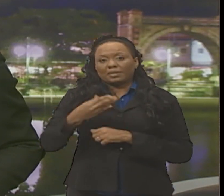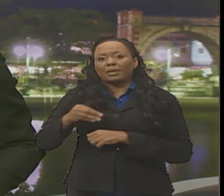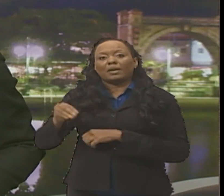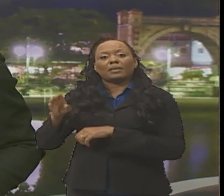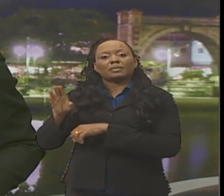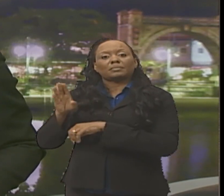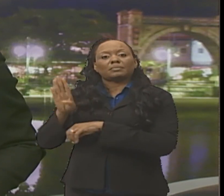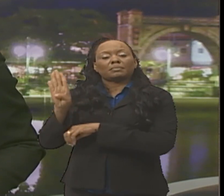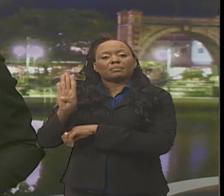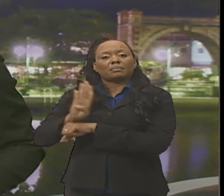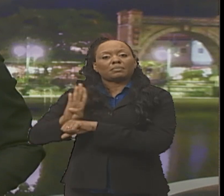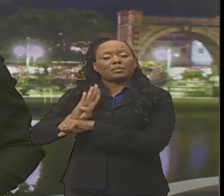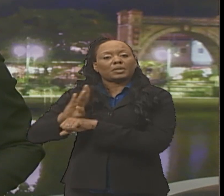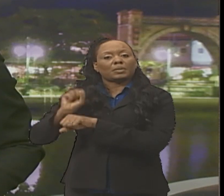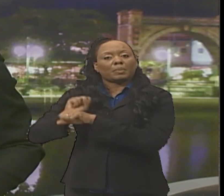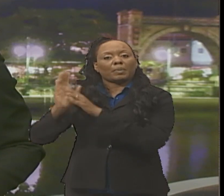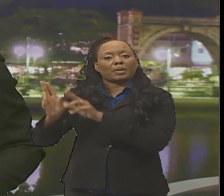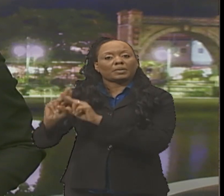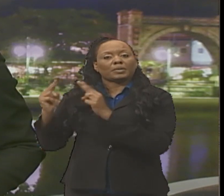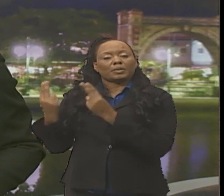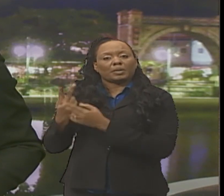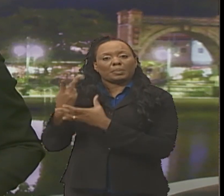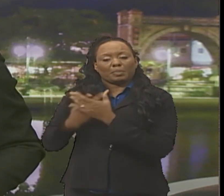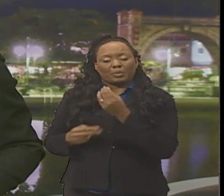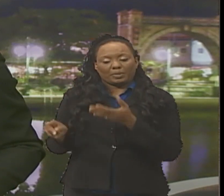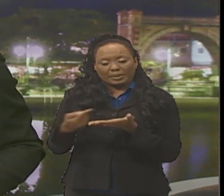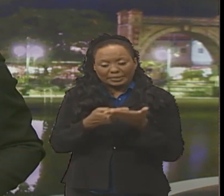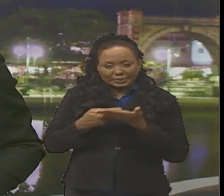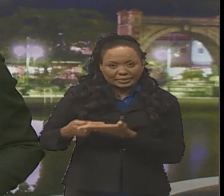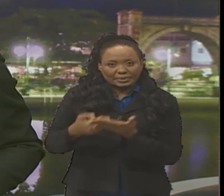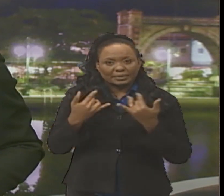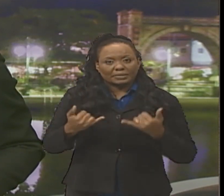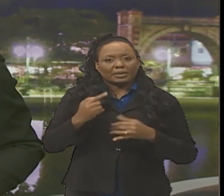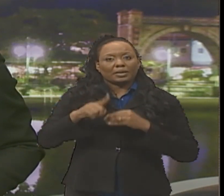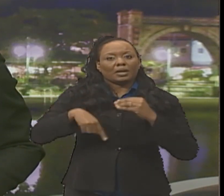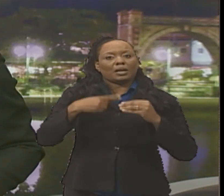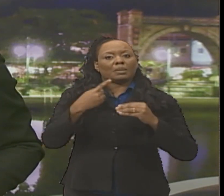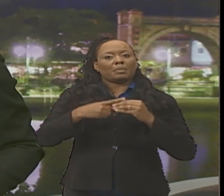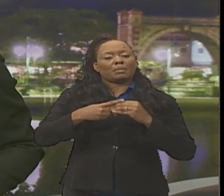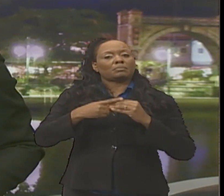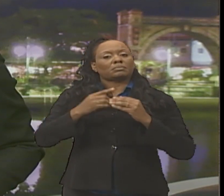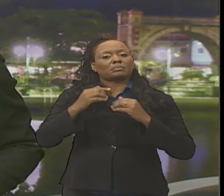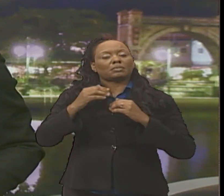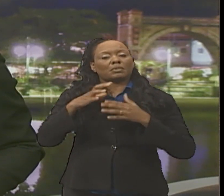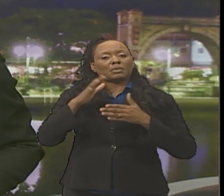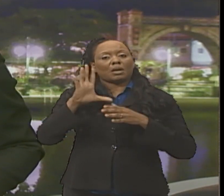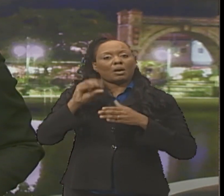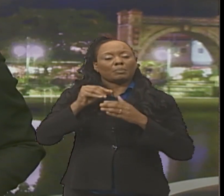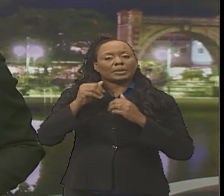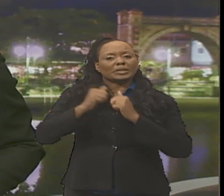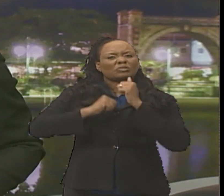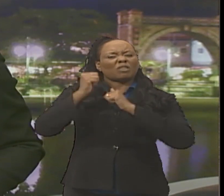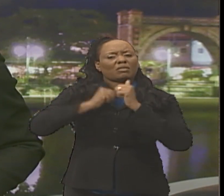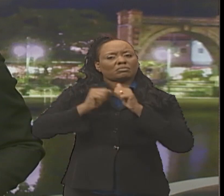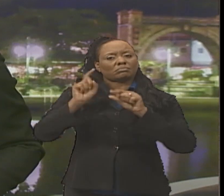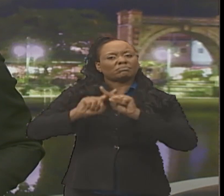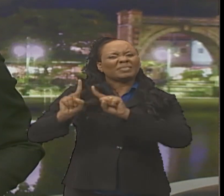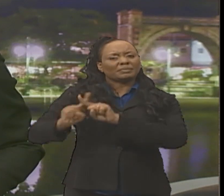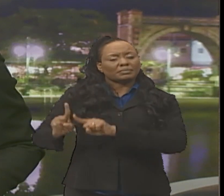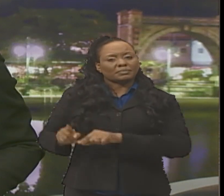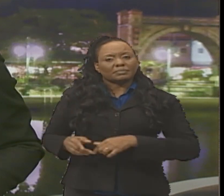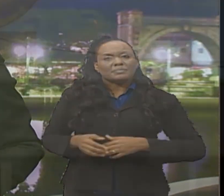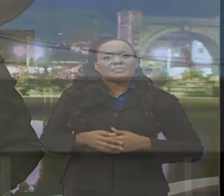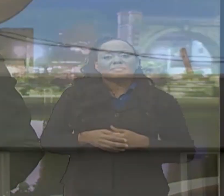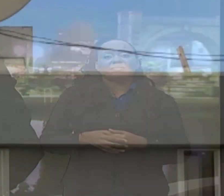workers' representative, the Barbados Workers Union, or BWU, on the restructuring of the state-owned corporation. The corporation's